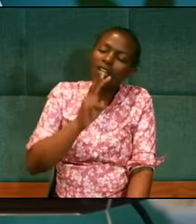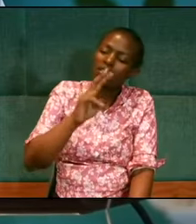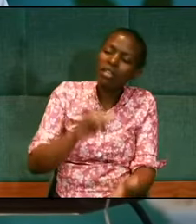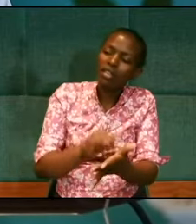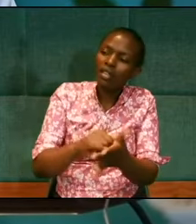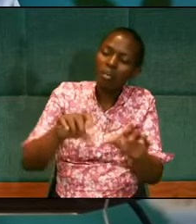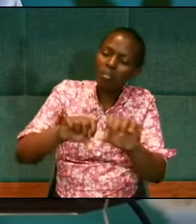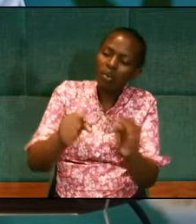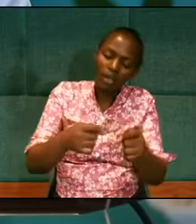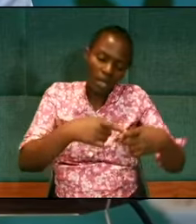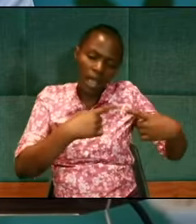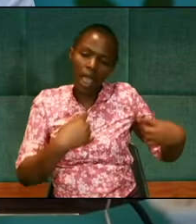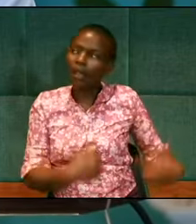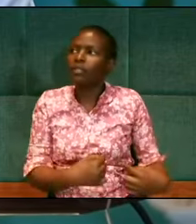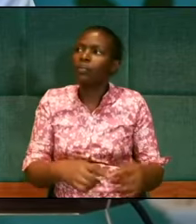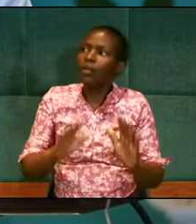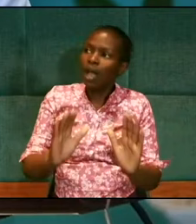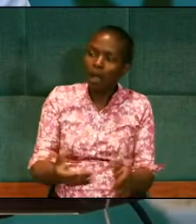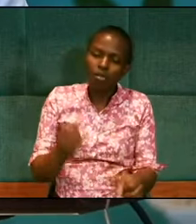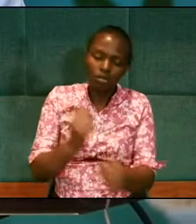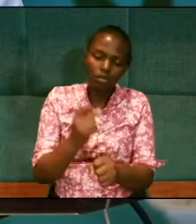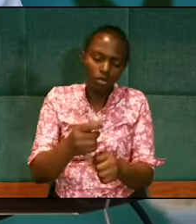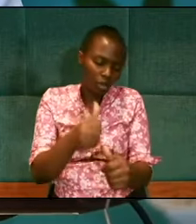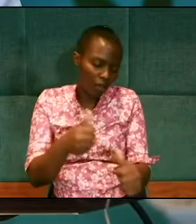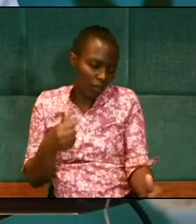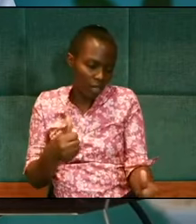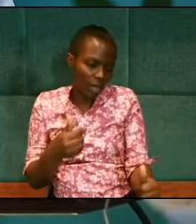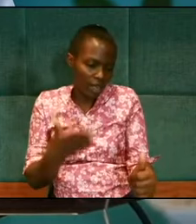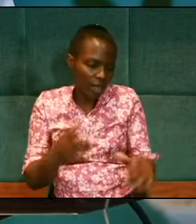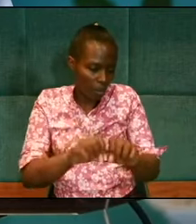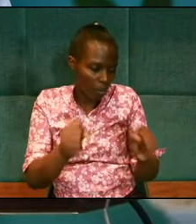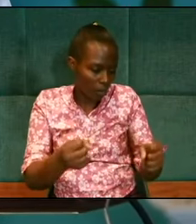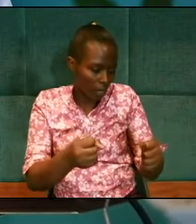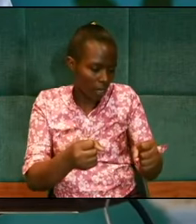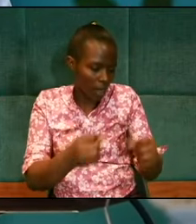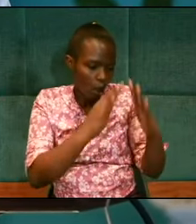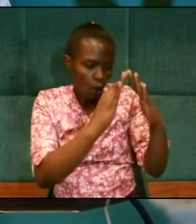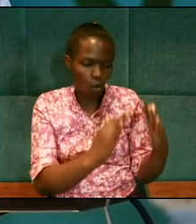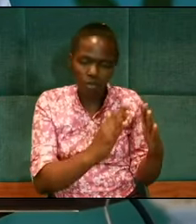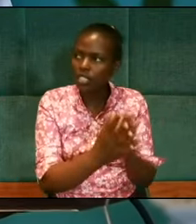How do you avoid the broken heart and the broken homes?